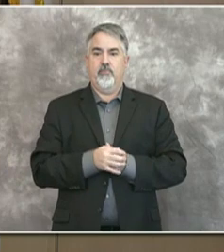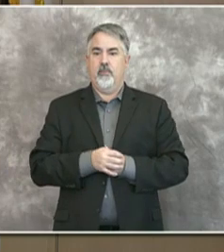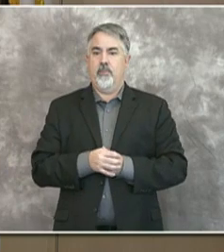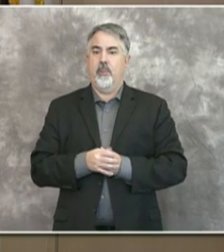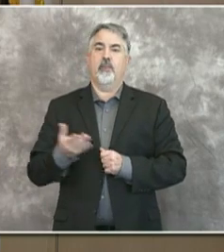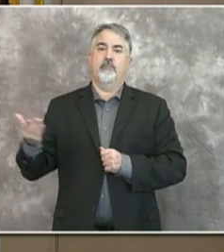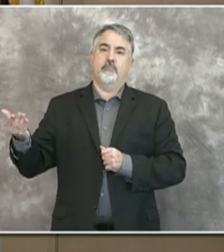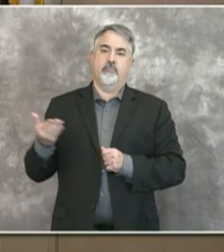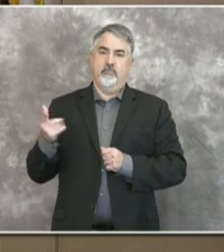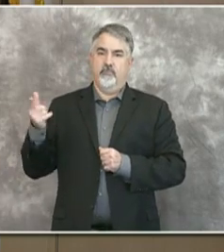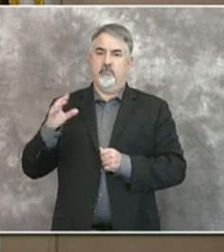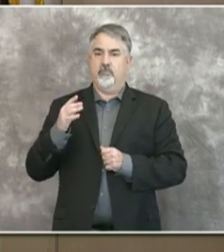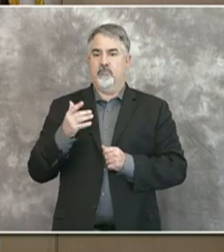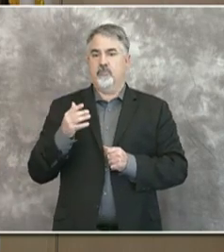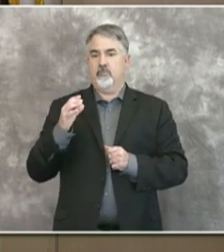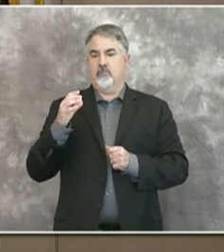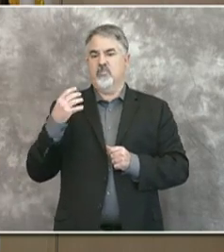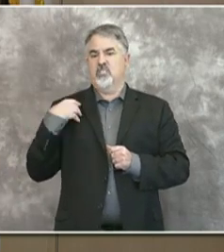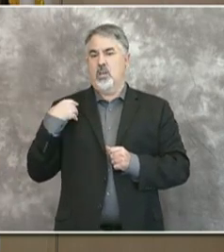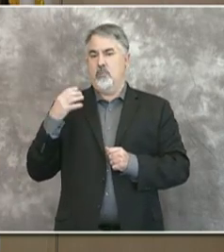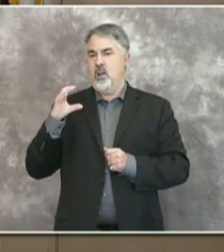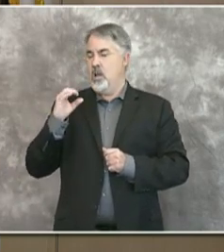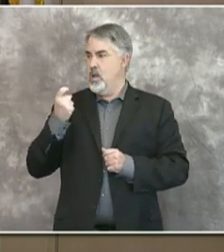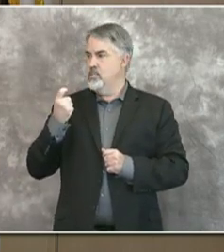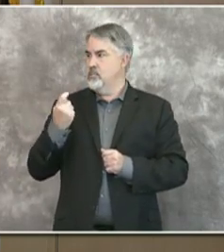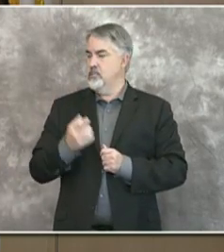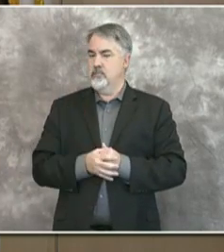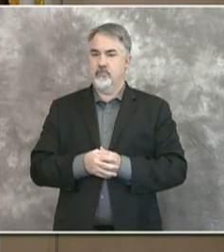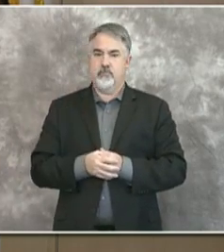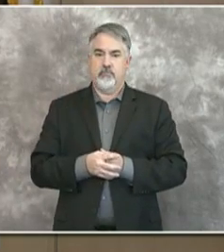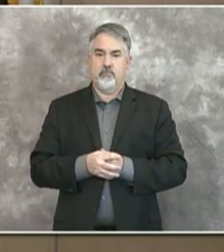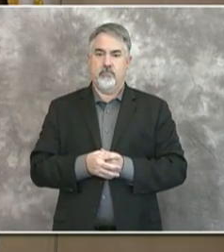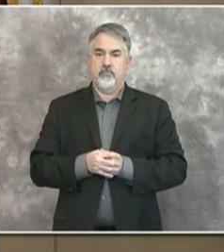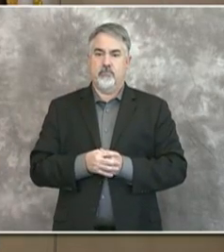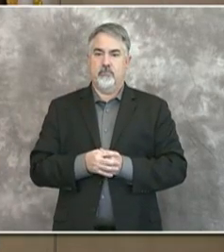back to the podium Chairman Cox. Thank you.